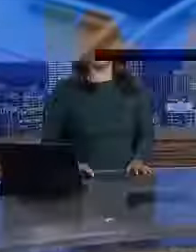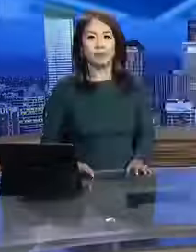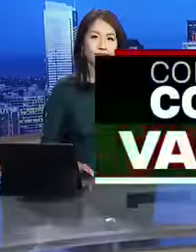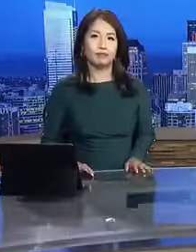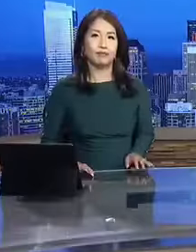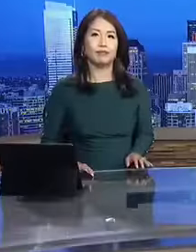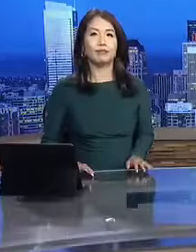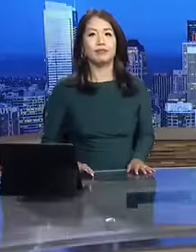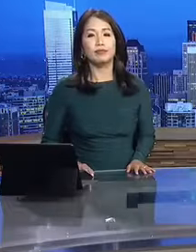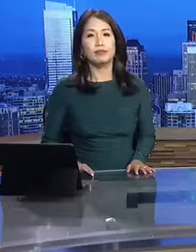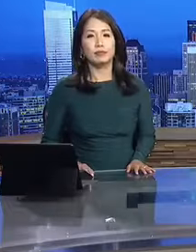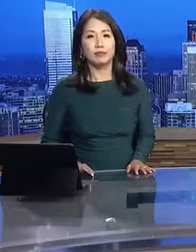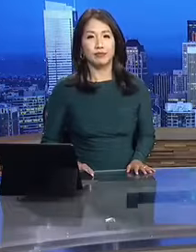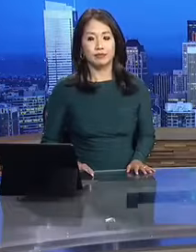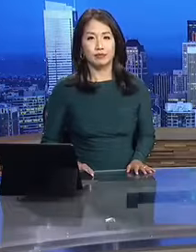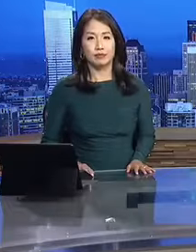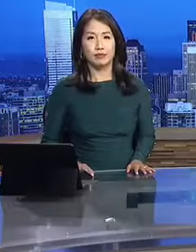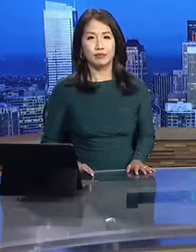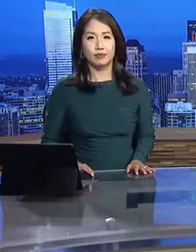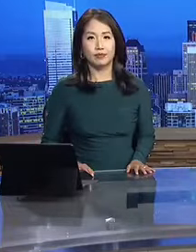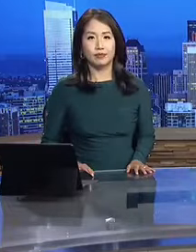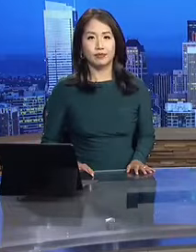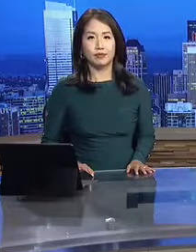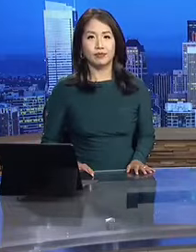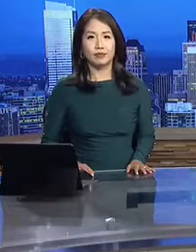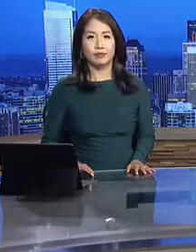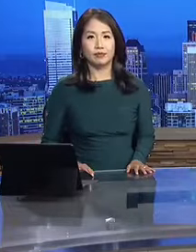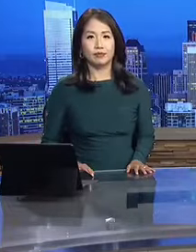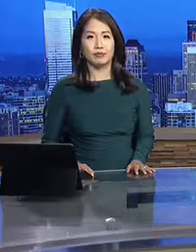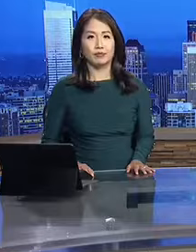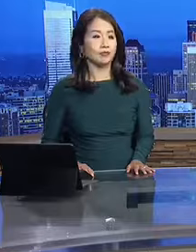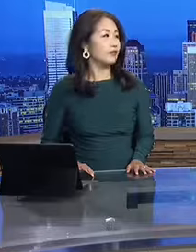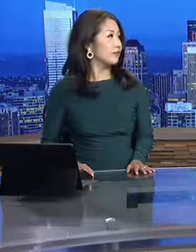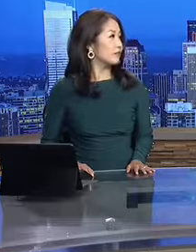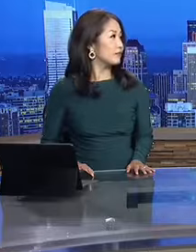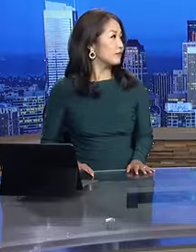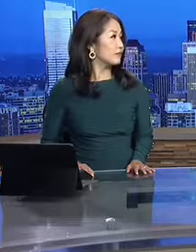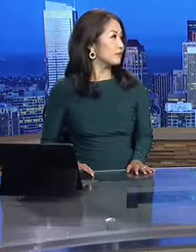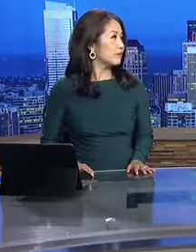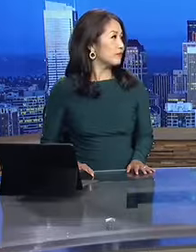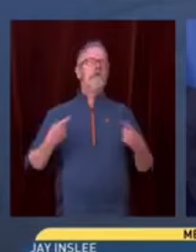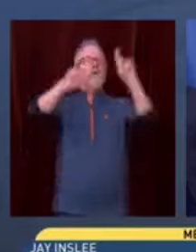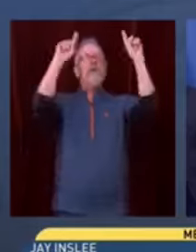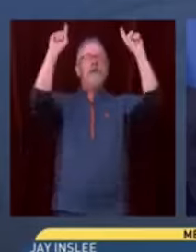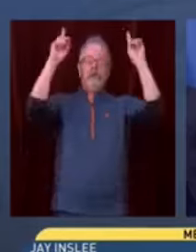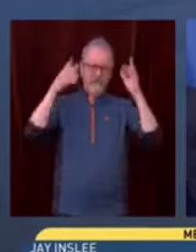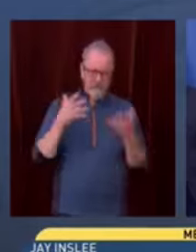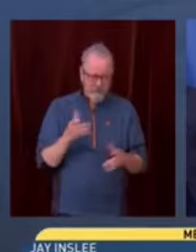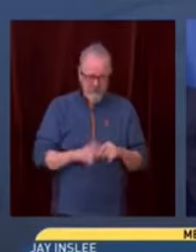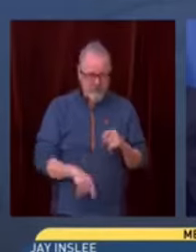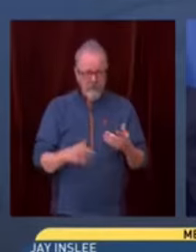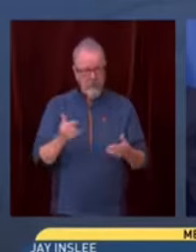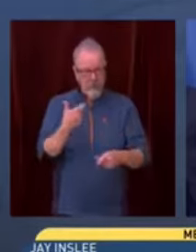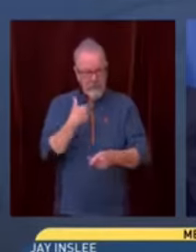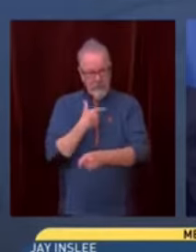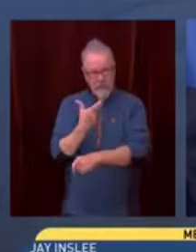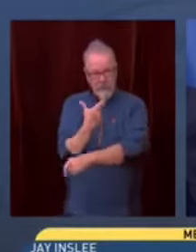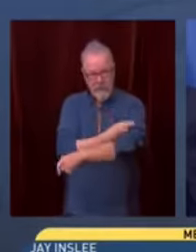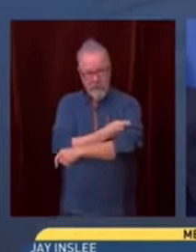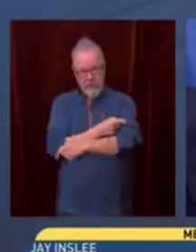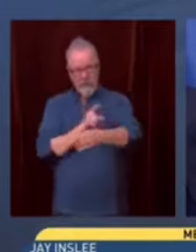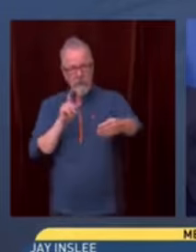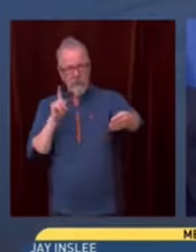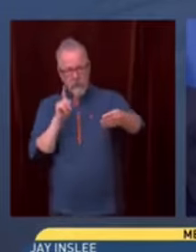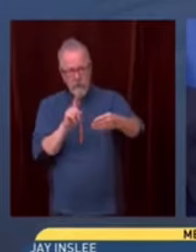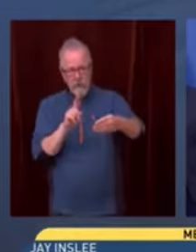In just 3 days, state workers and Seattle city workers must show proof of vaccination or they could be shown the door. So help us out here. Let's